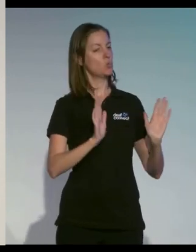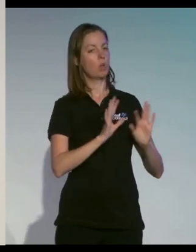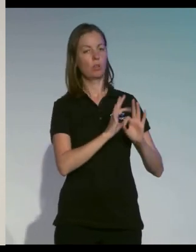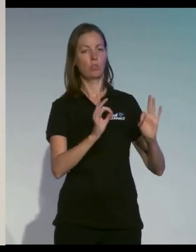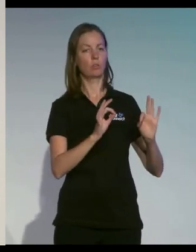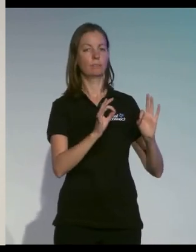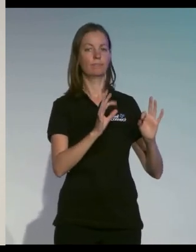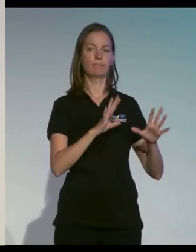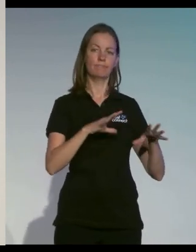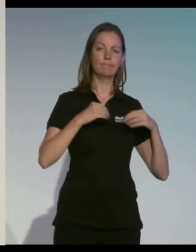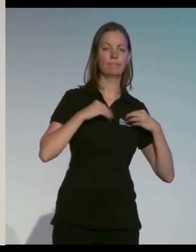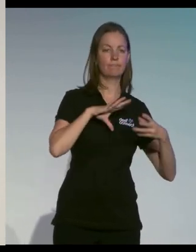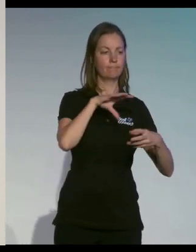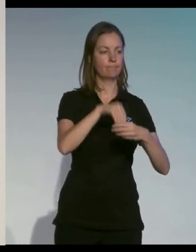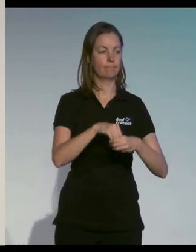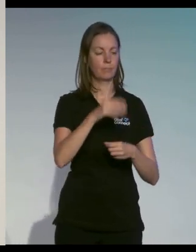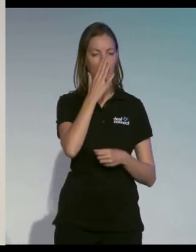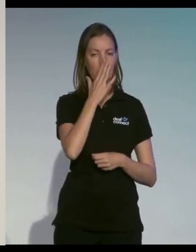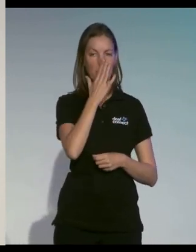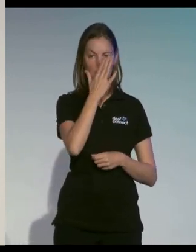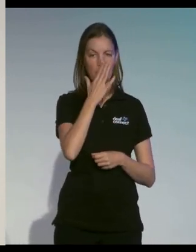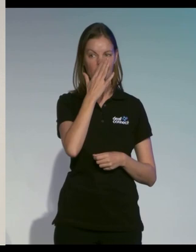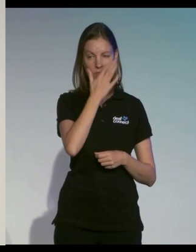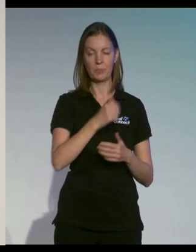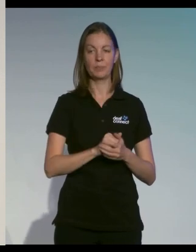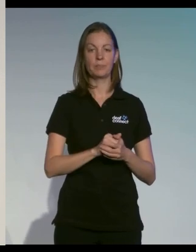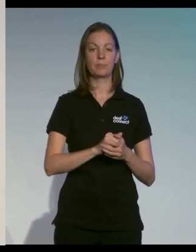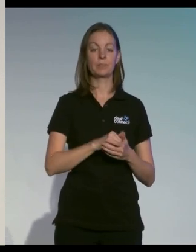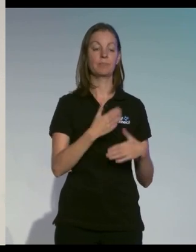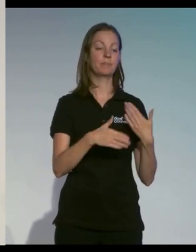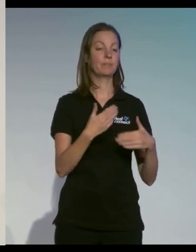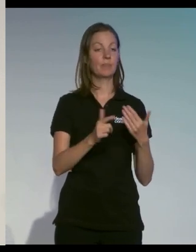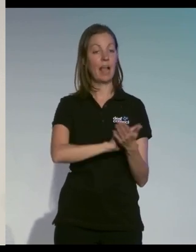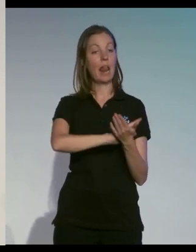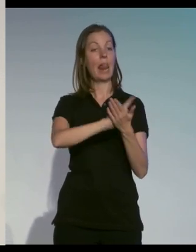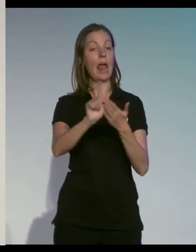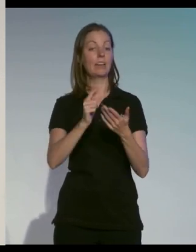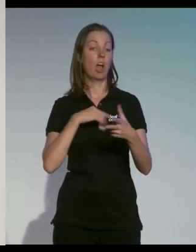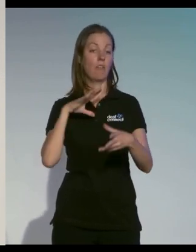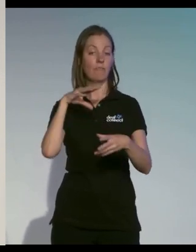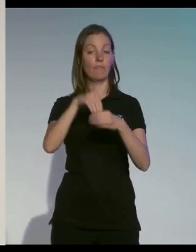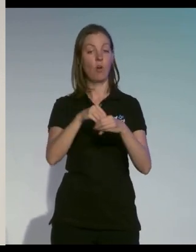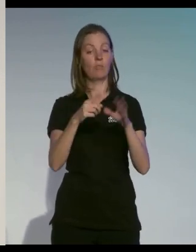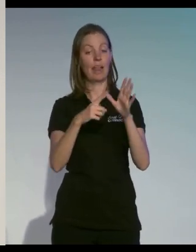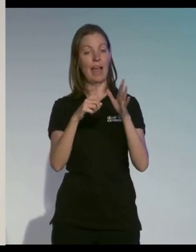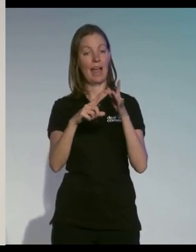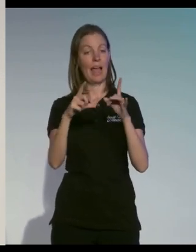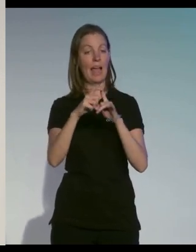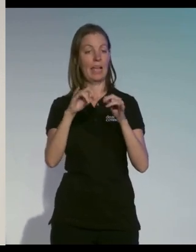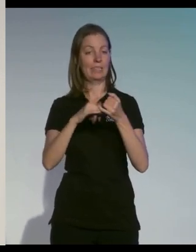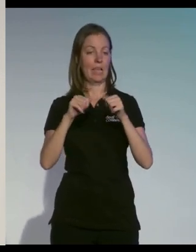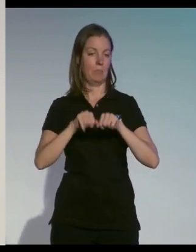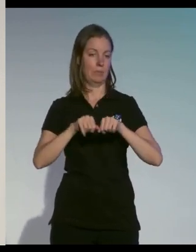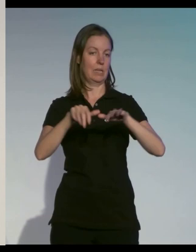Then later on, I became involved in the AIDS epidemic, and that was a